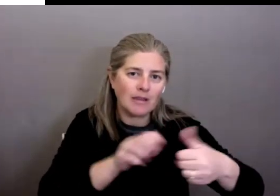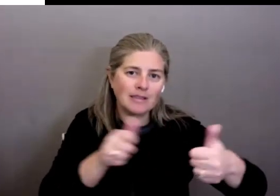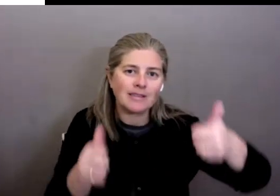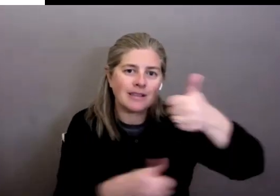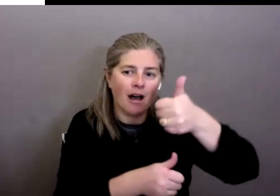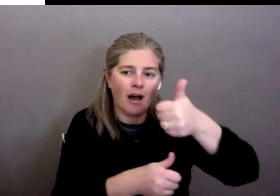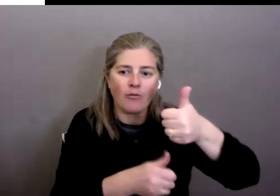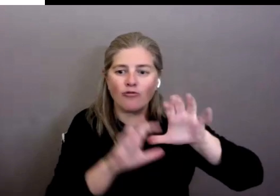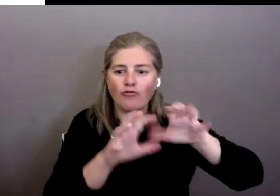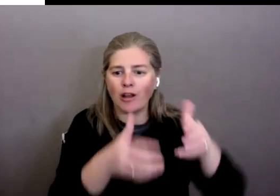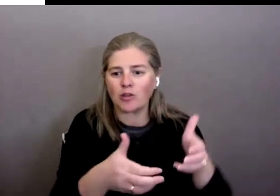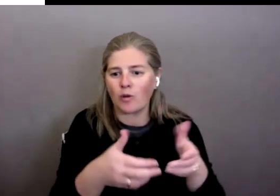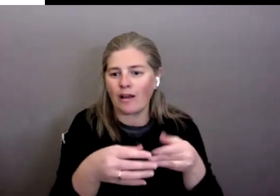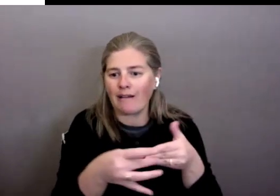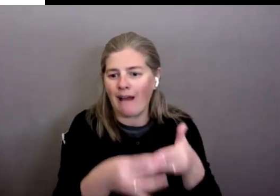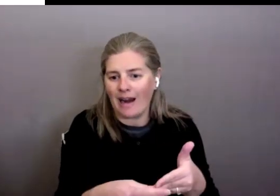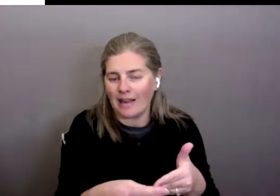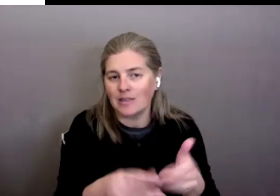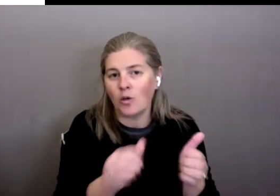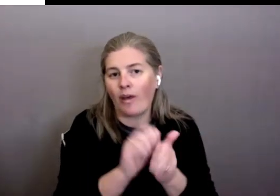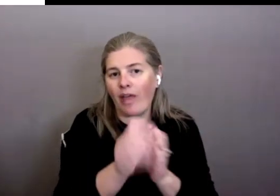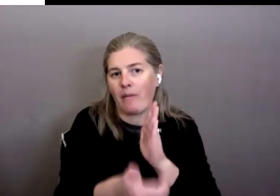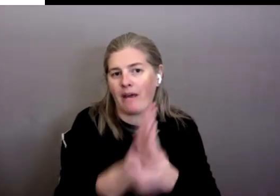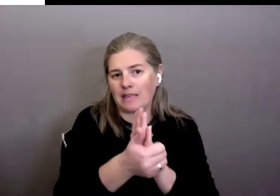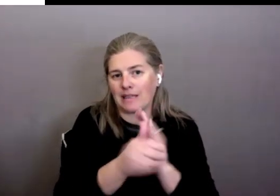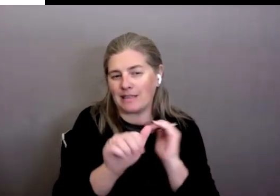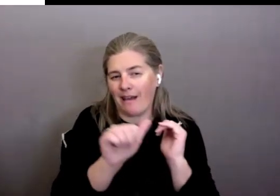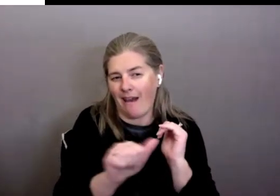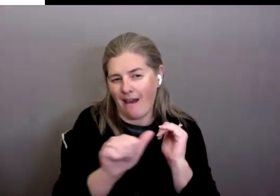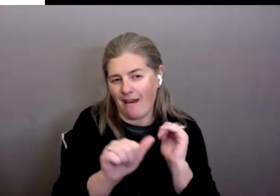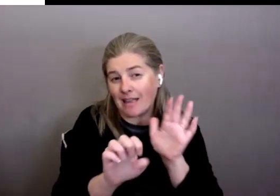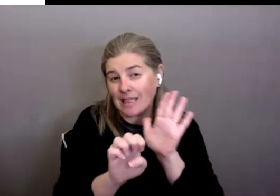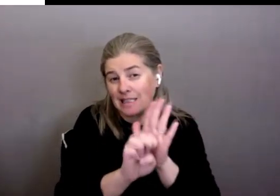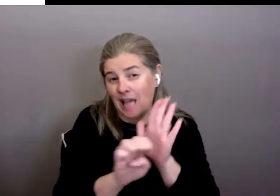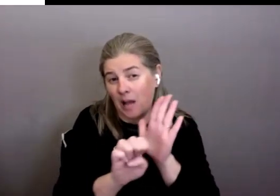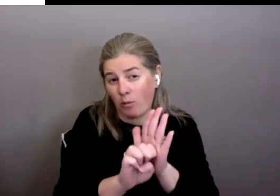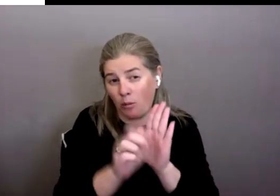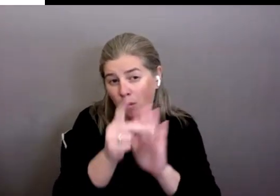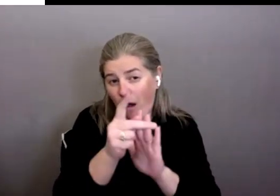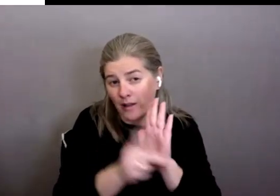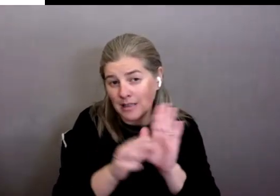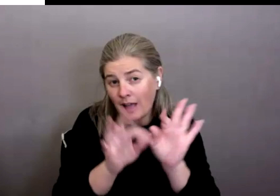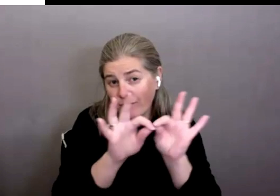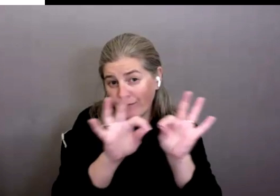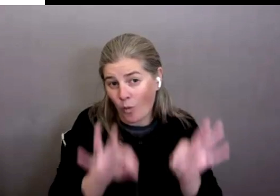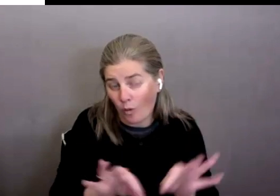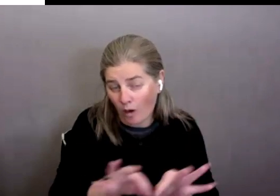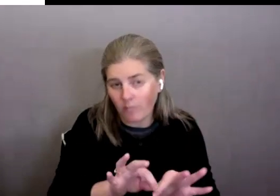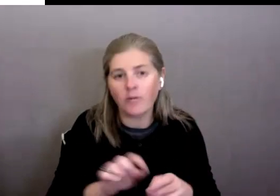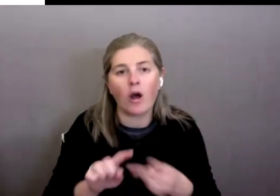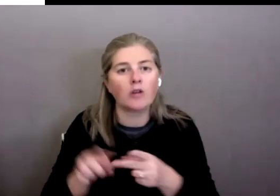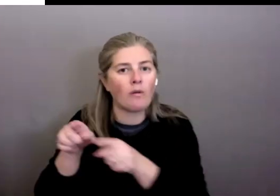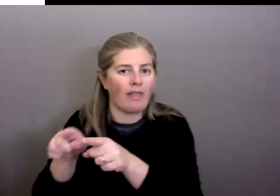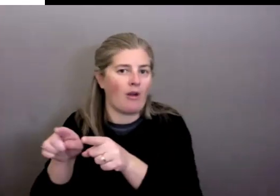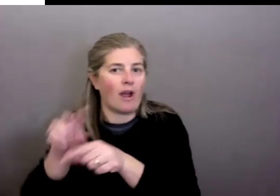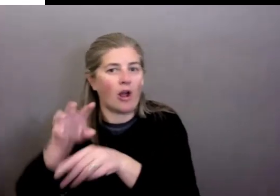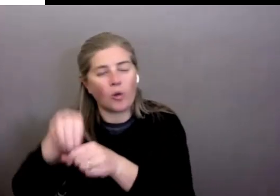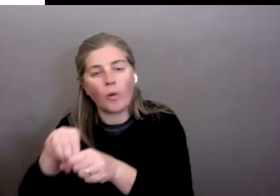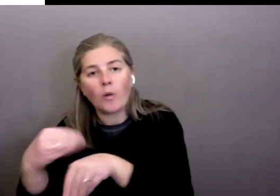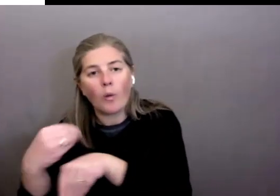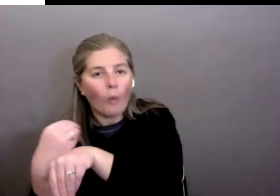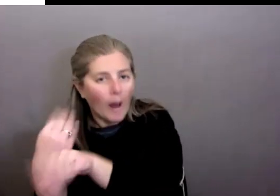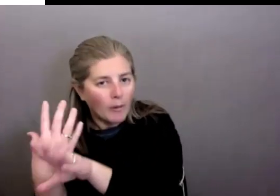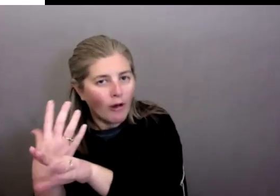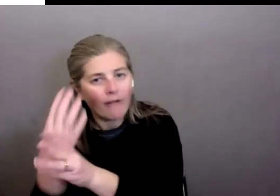sub-regulatory guidance with Appendix A, sample policy and form. We also include their webinar information.